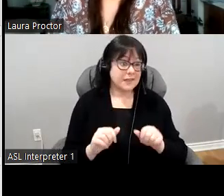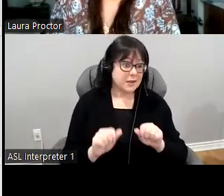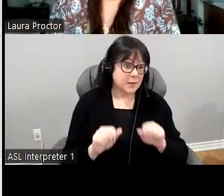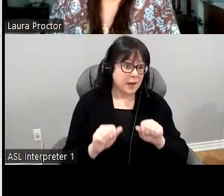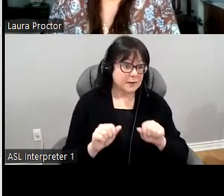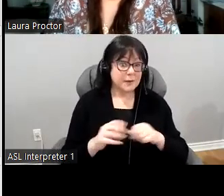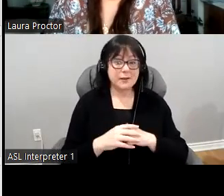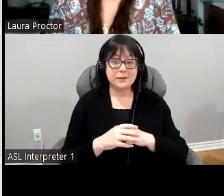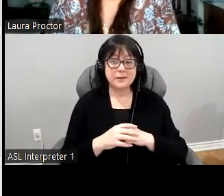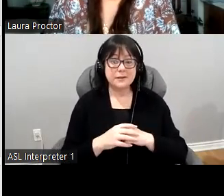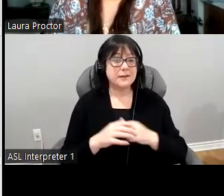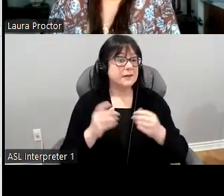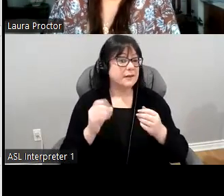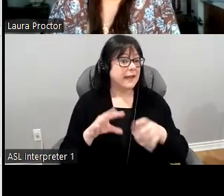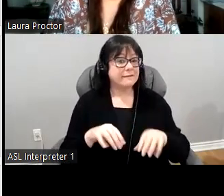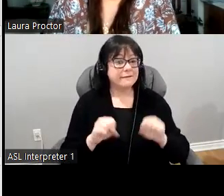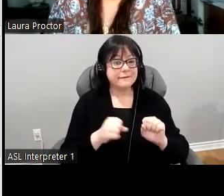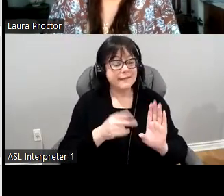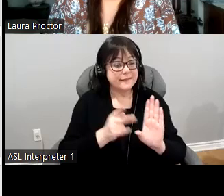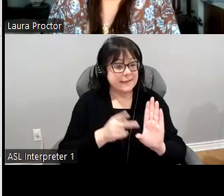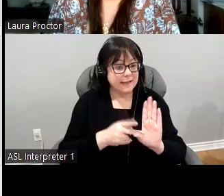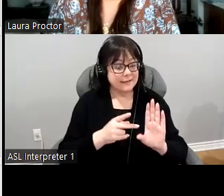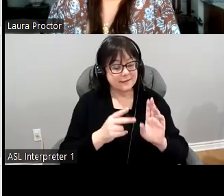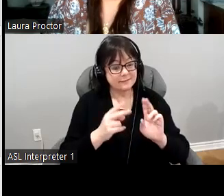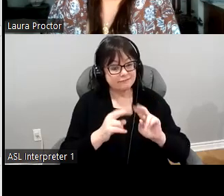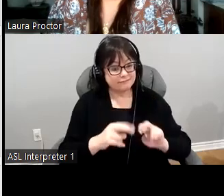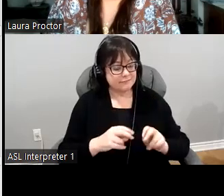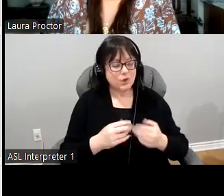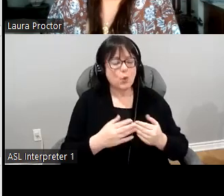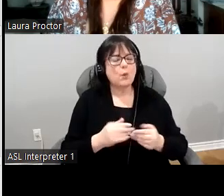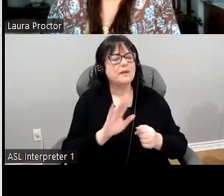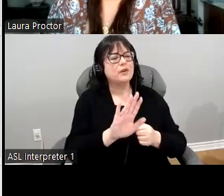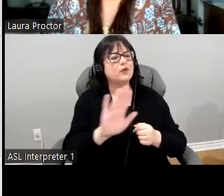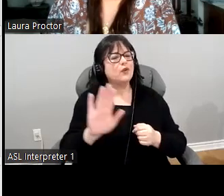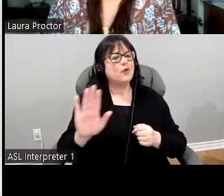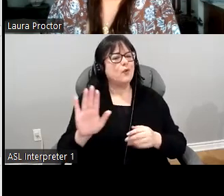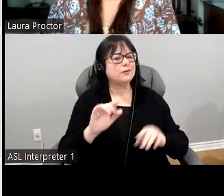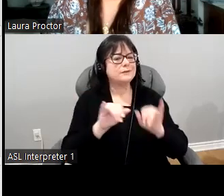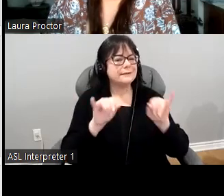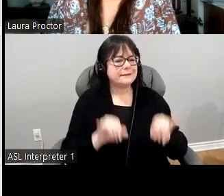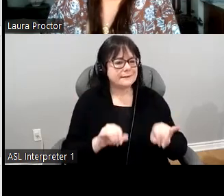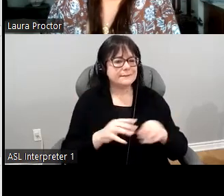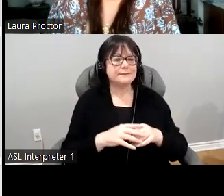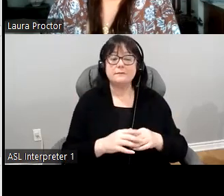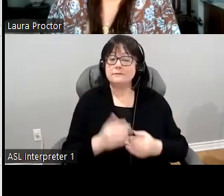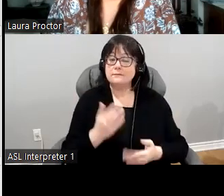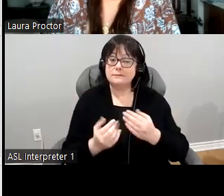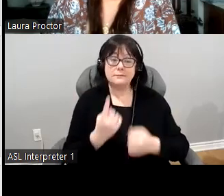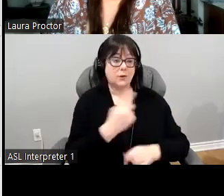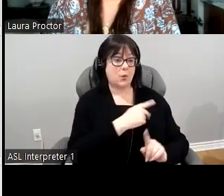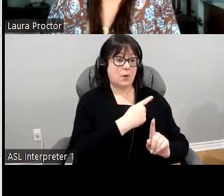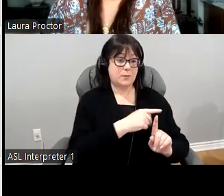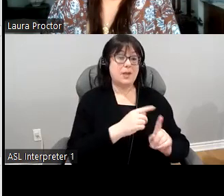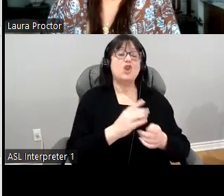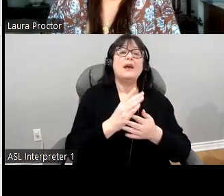that after a psychiatric evaluation or whatever the structure is that you have, that one patient may be able to refuse some